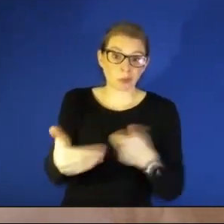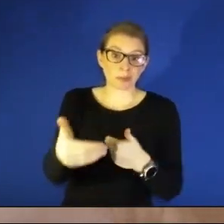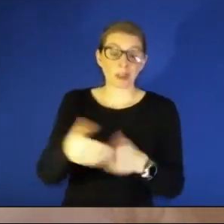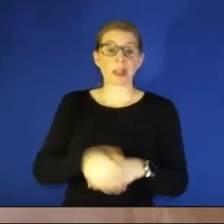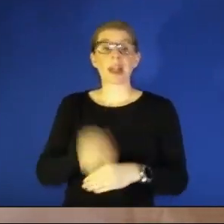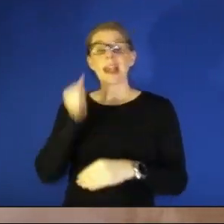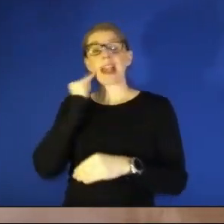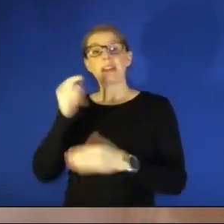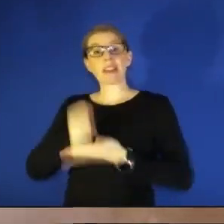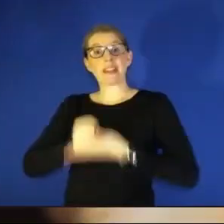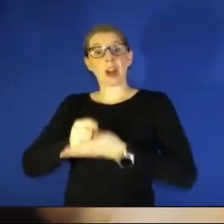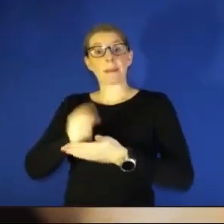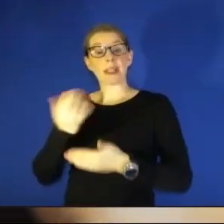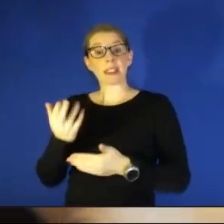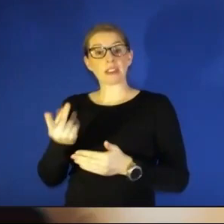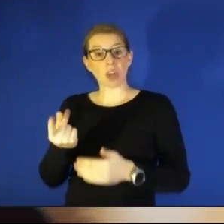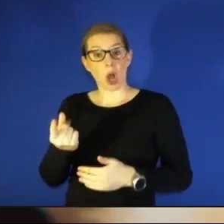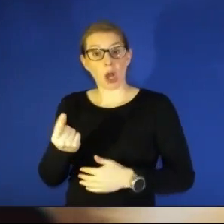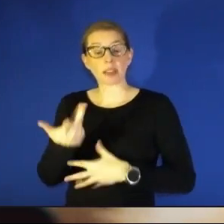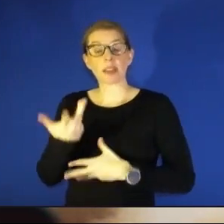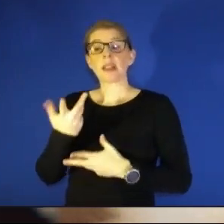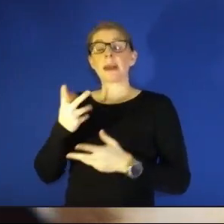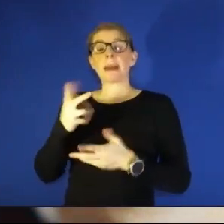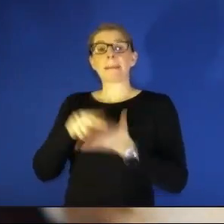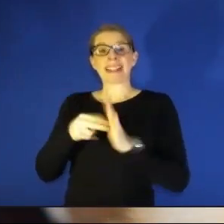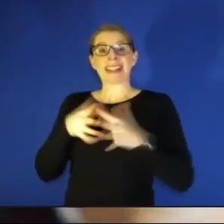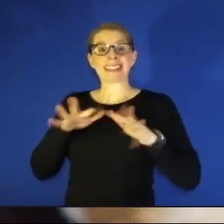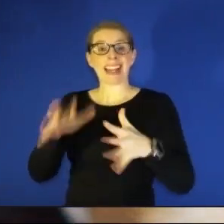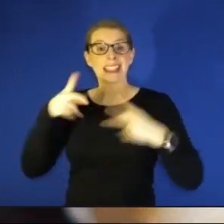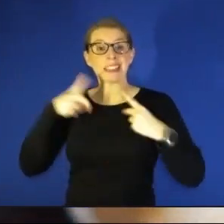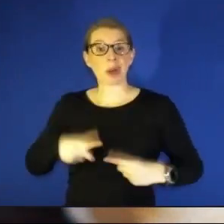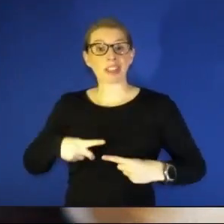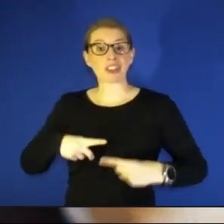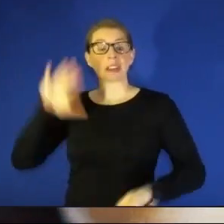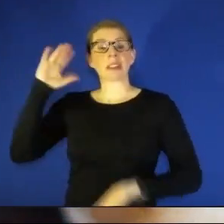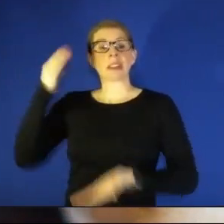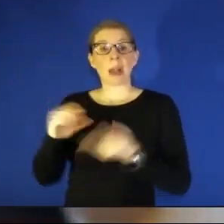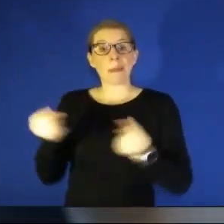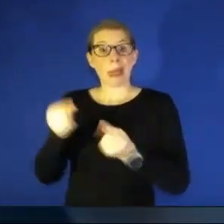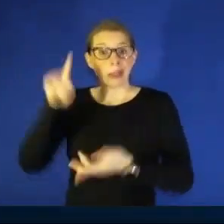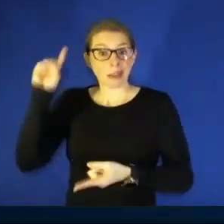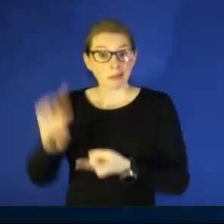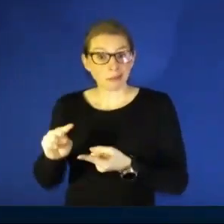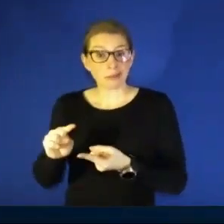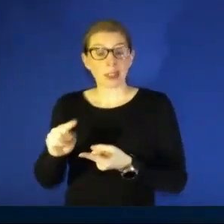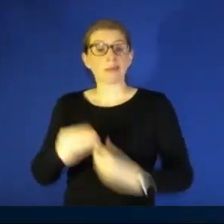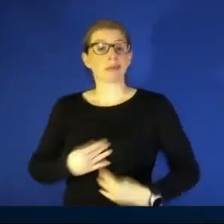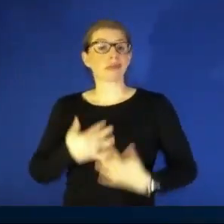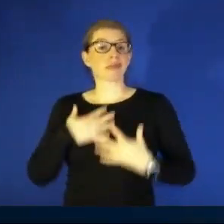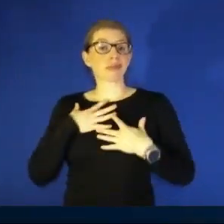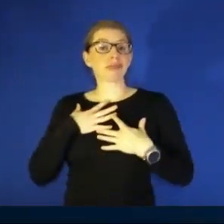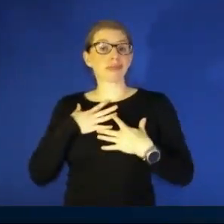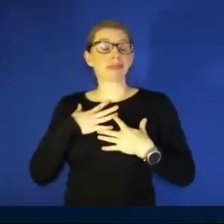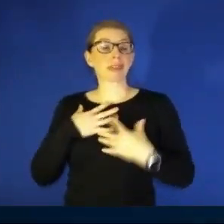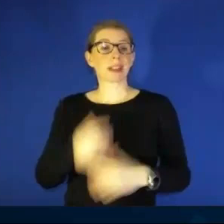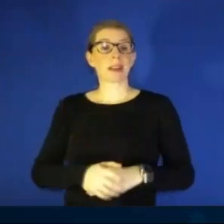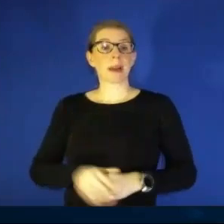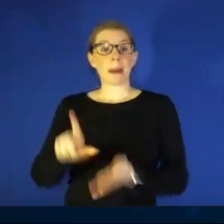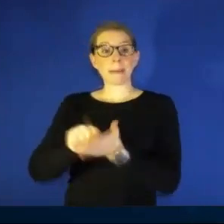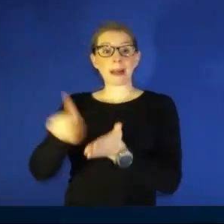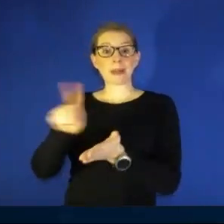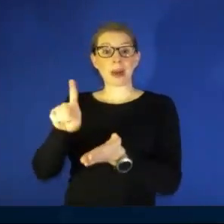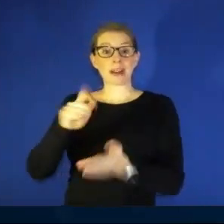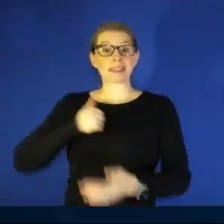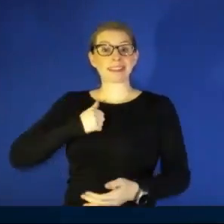less anxiety and depression, and improved well-being all over. The study was published in the